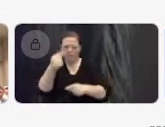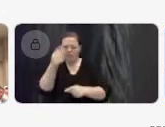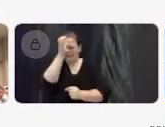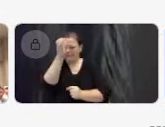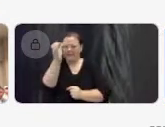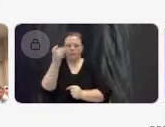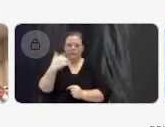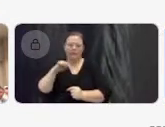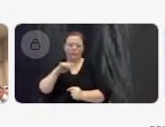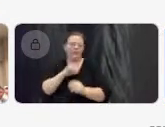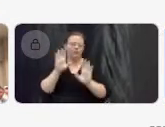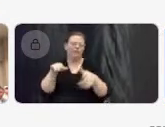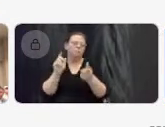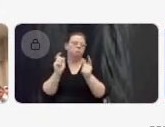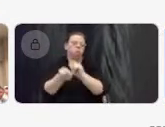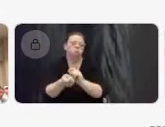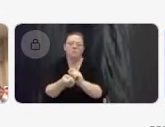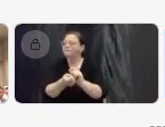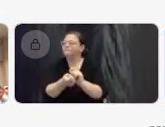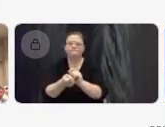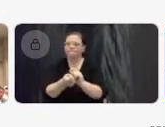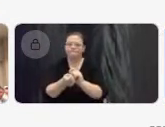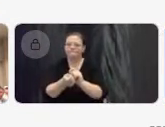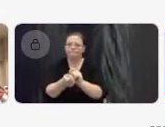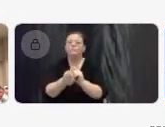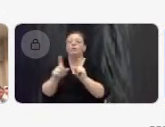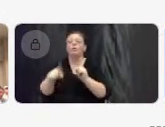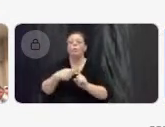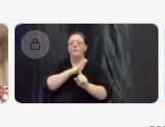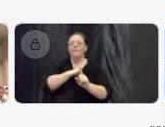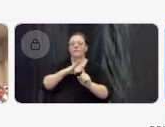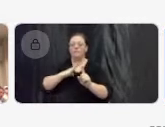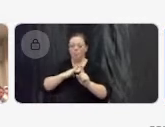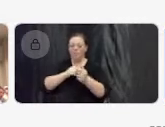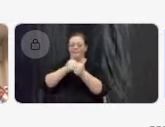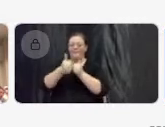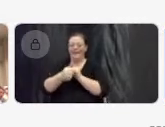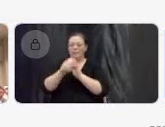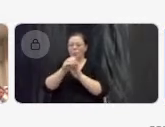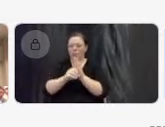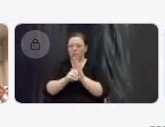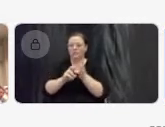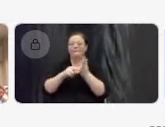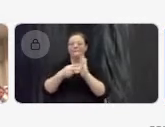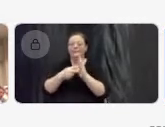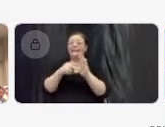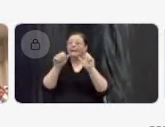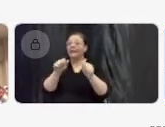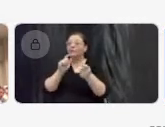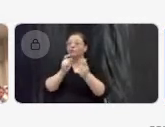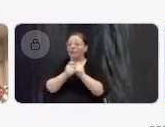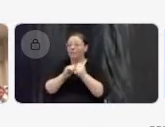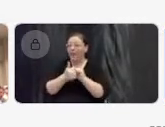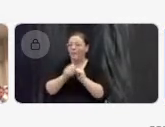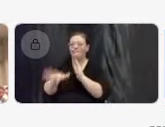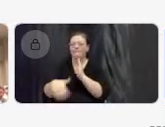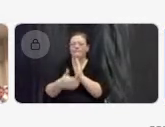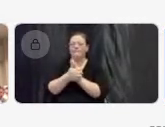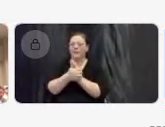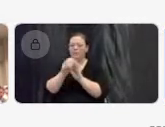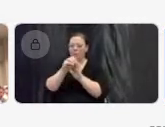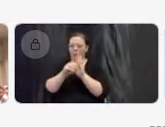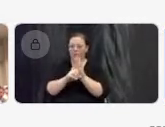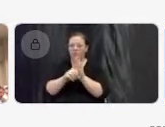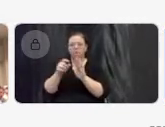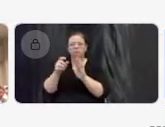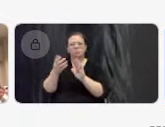just willy-nilly change it. I think when a board passes an ordinance, they can change it by amending the ordinance, which is what they've